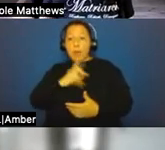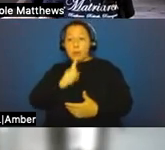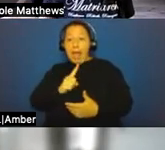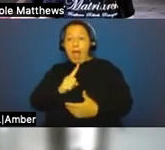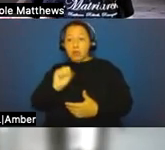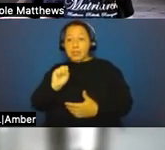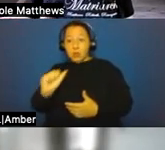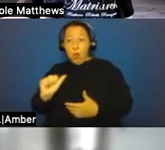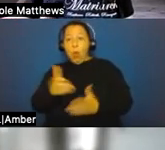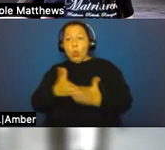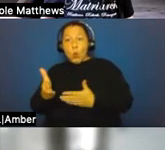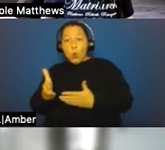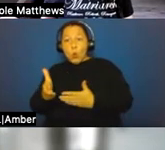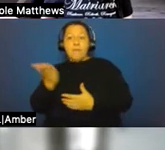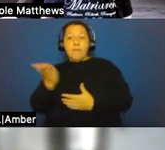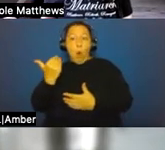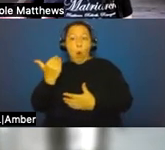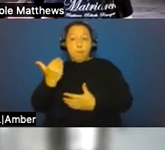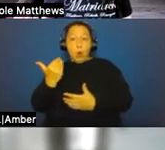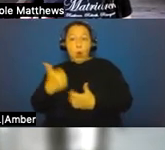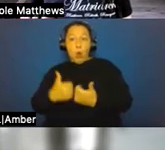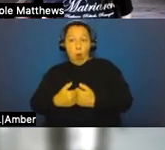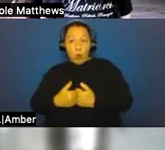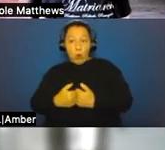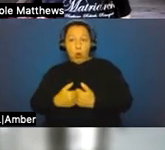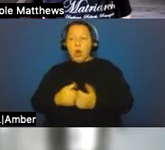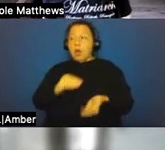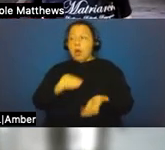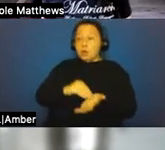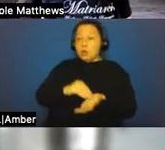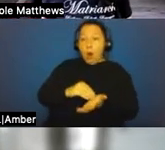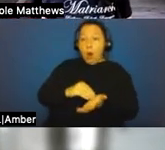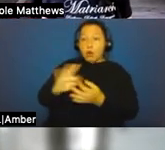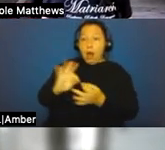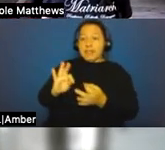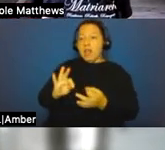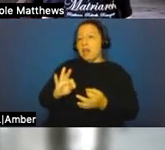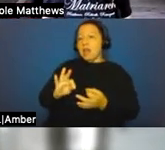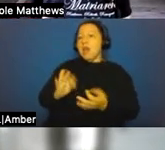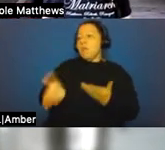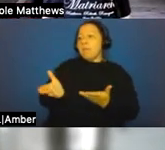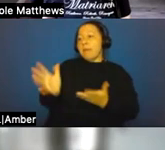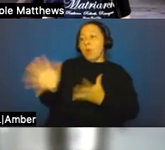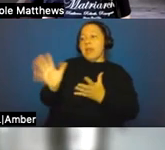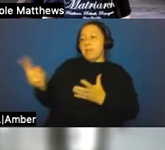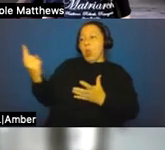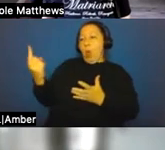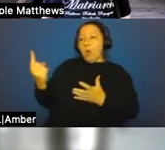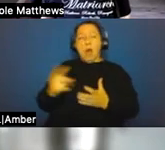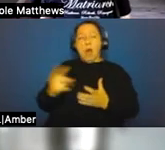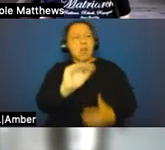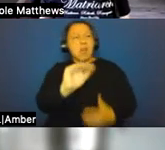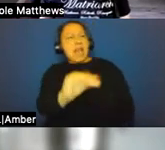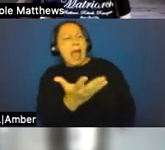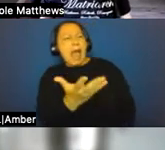ex-partner. And the doctor made a comment about like, well, maybe you'll leave him alone now. And I was like, excuse me? Like,